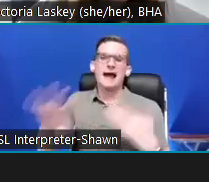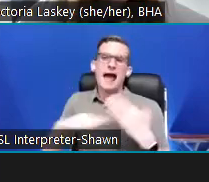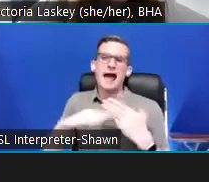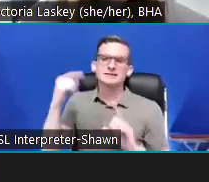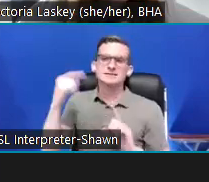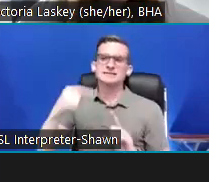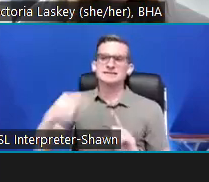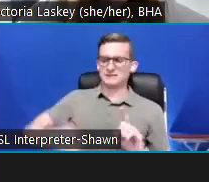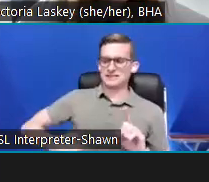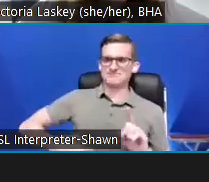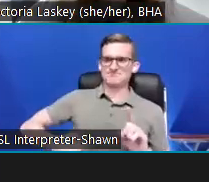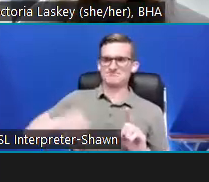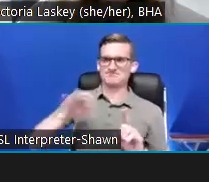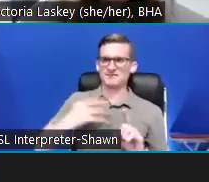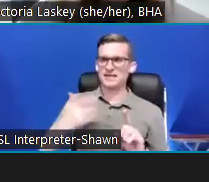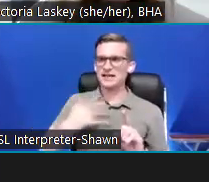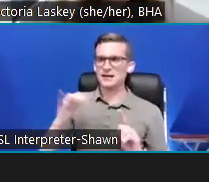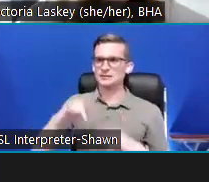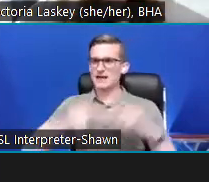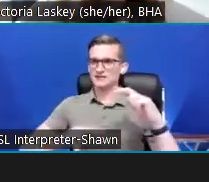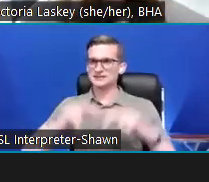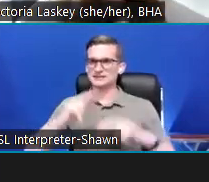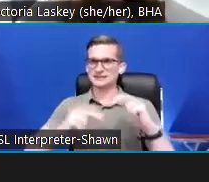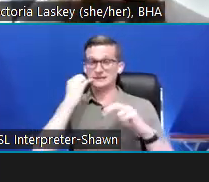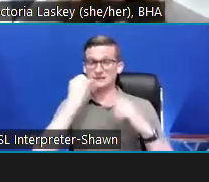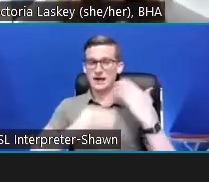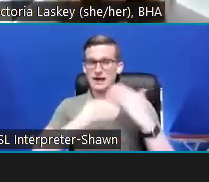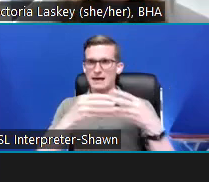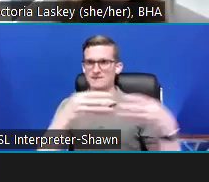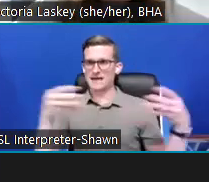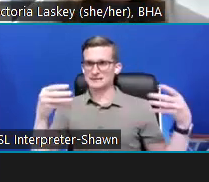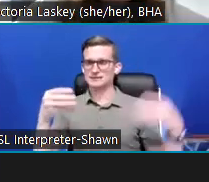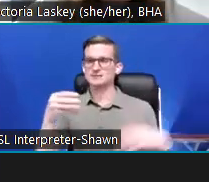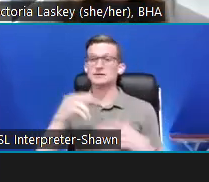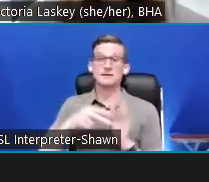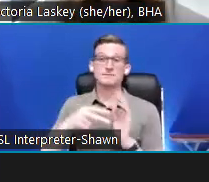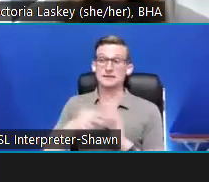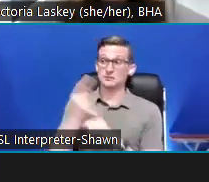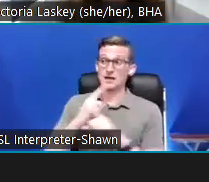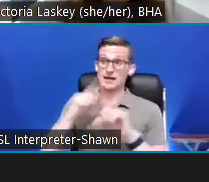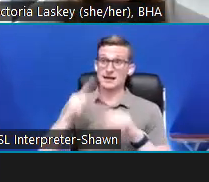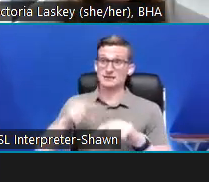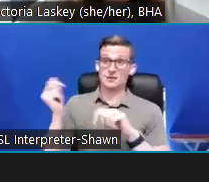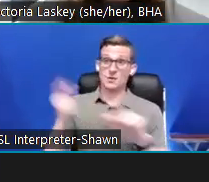answer. It may be an alternative in certain circumstances.